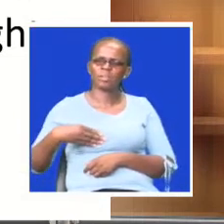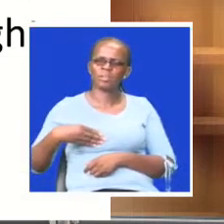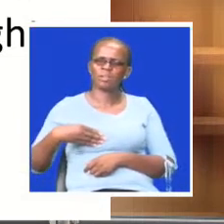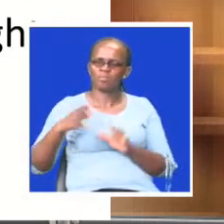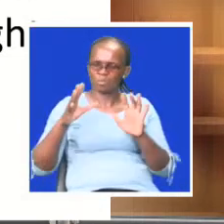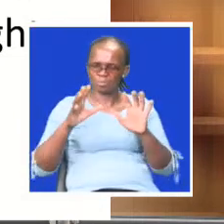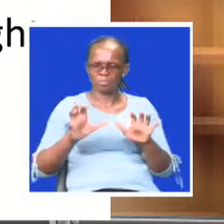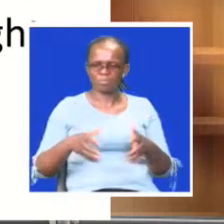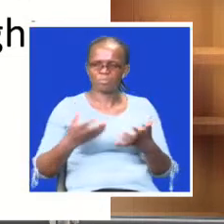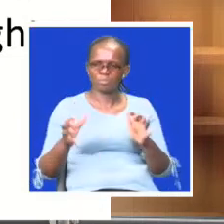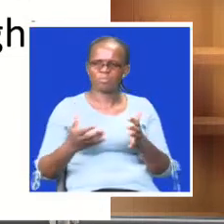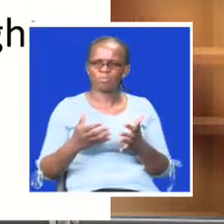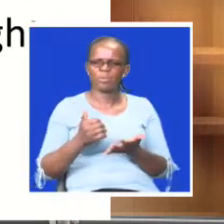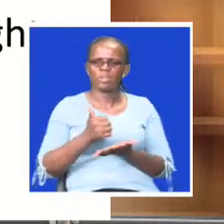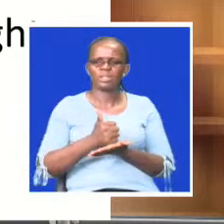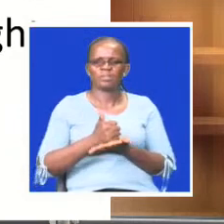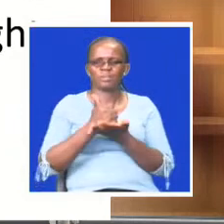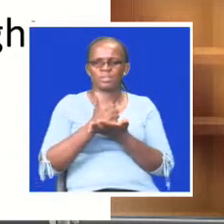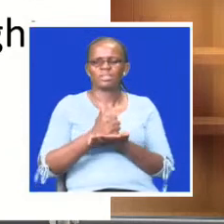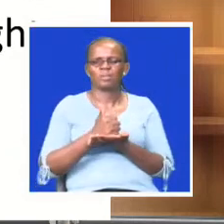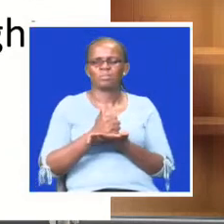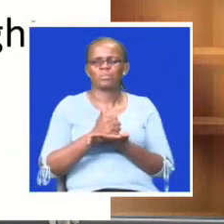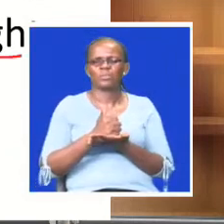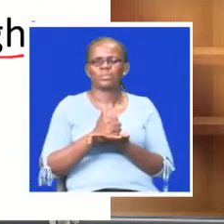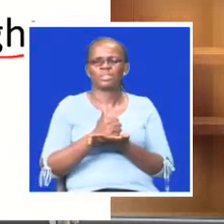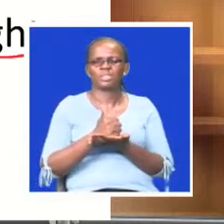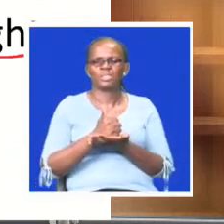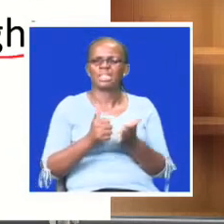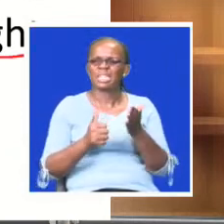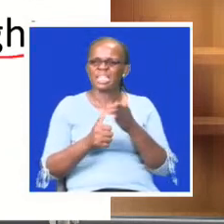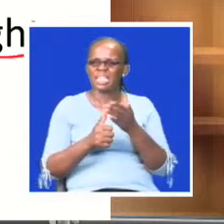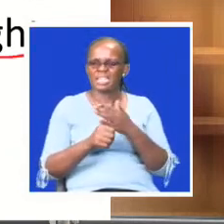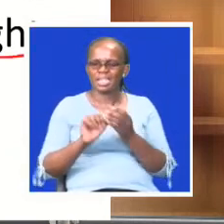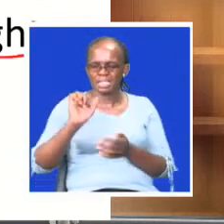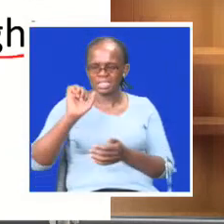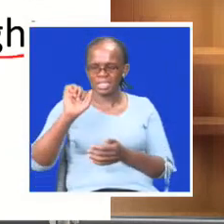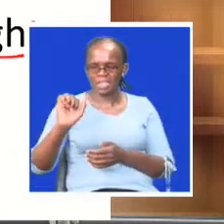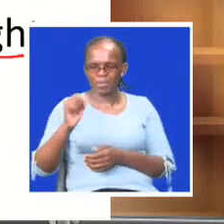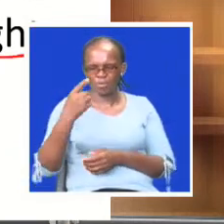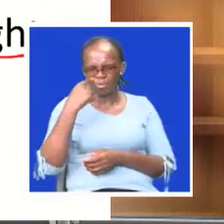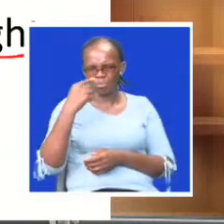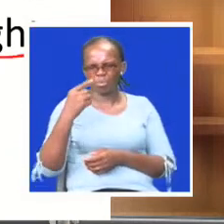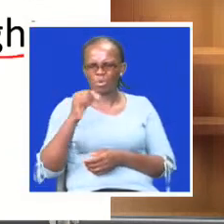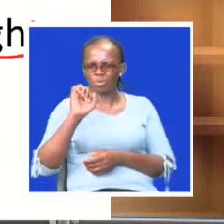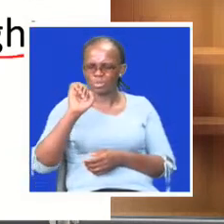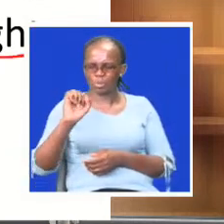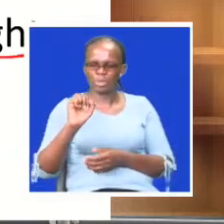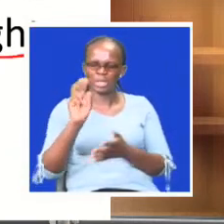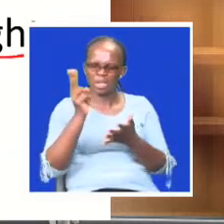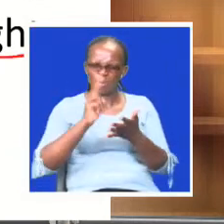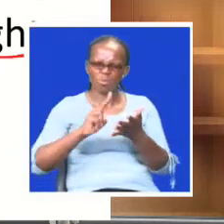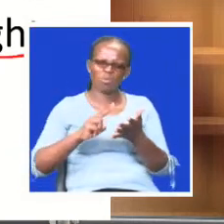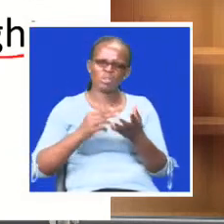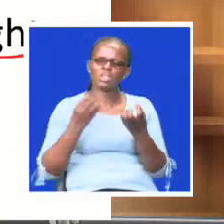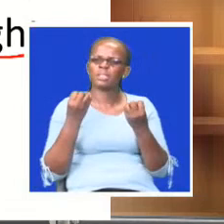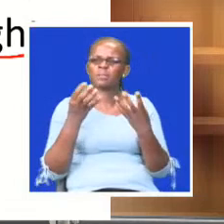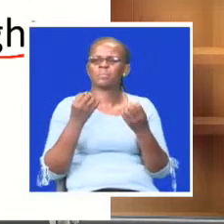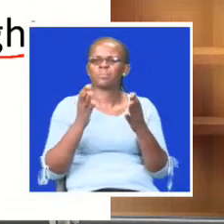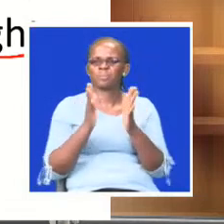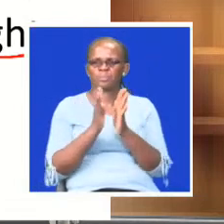Support your answer, showing that you have thought about different points of